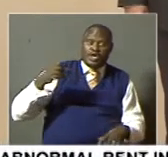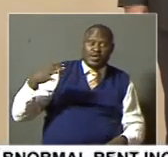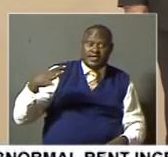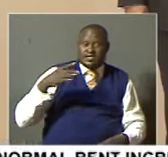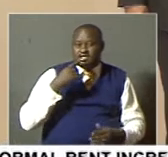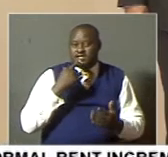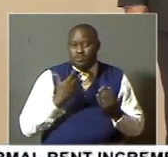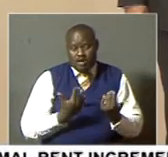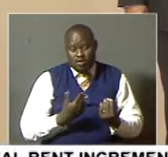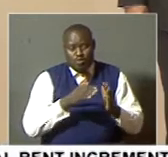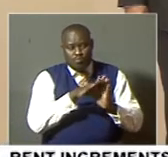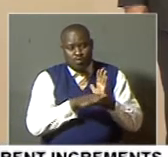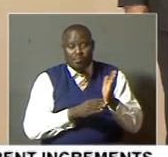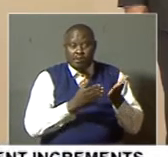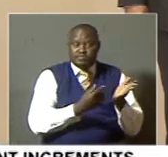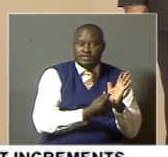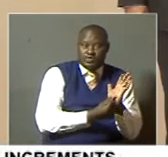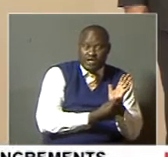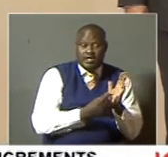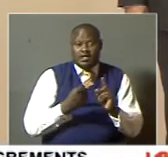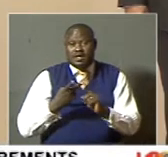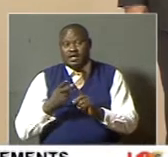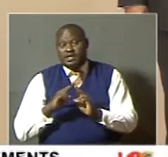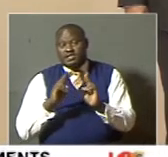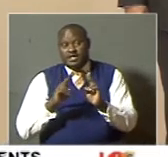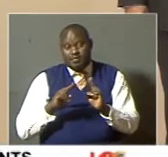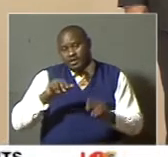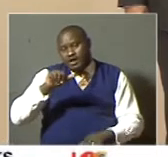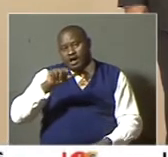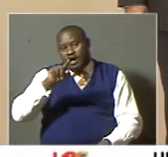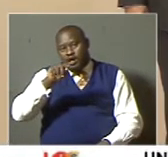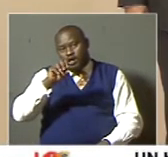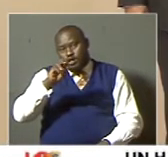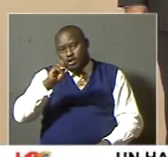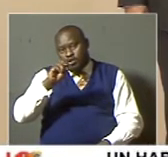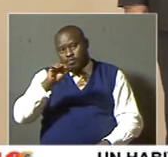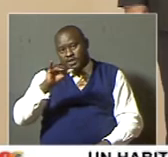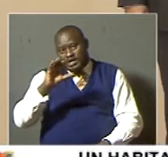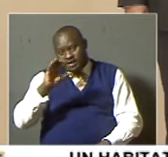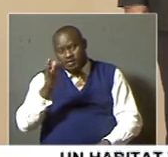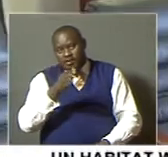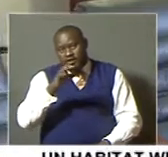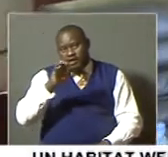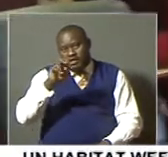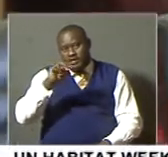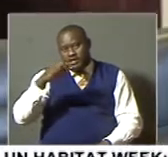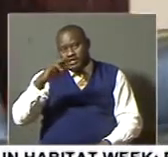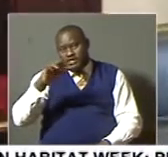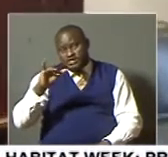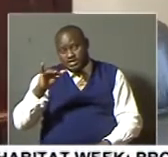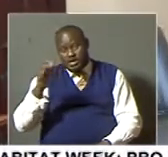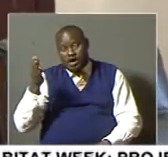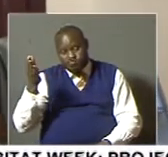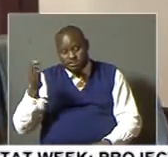country program framework between Uganda and the International Atomic Energy Agency includes feasibility studies for nuclear